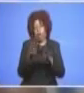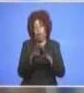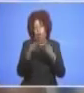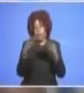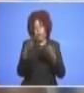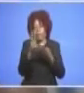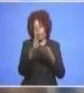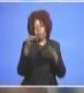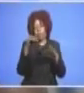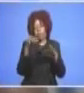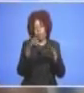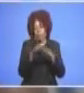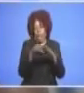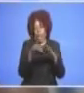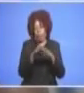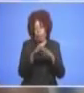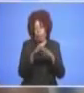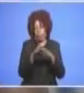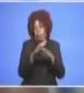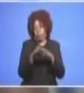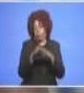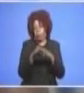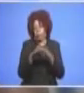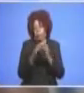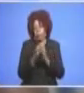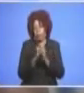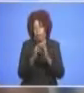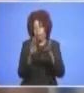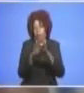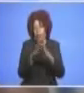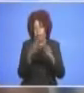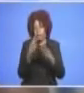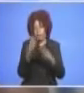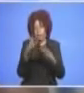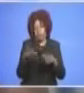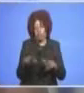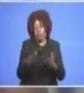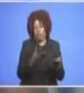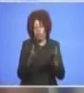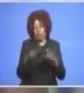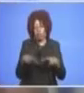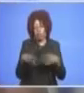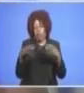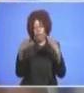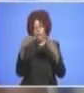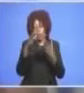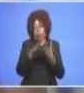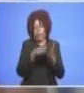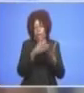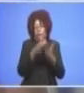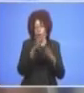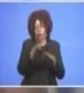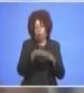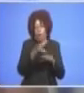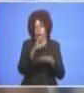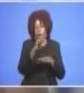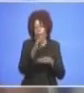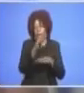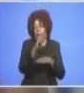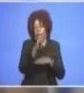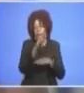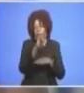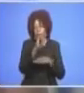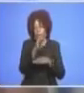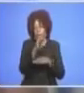Gallery. The public was allowed a sneak peek into what Symonette brings to life, whether painting on a canvas or everyday objects like glass